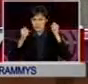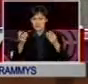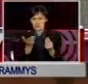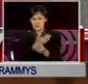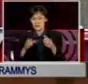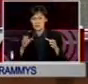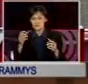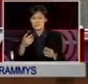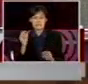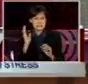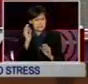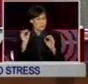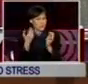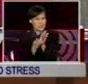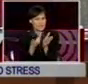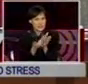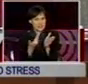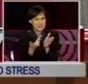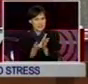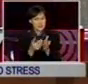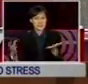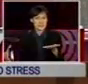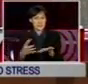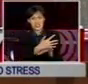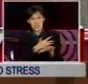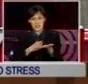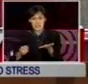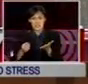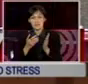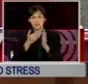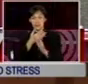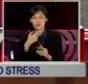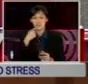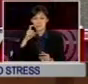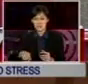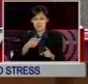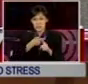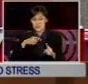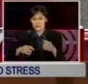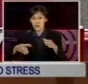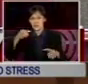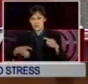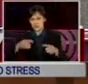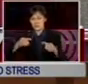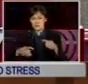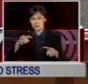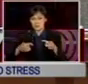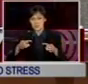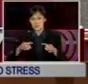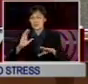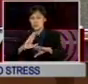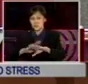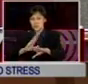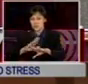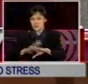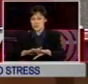not have any evidence. You're just gathering it through subpoenas issued by this court. And I warn you that